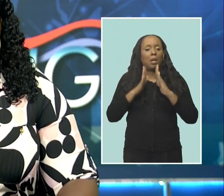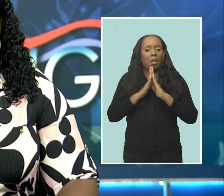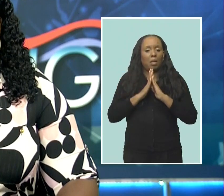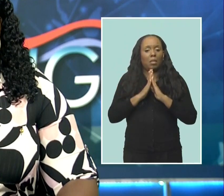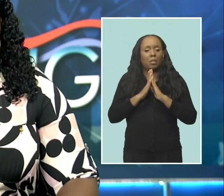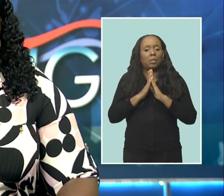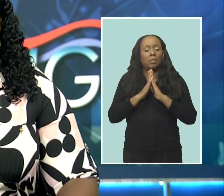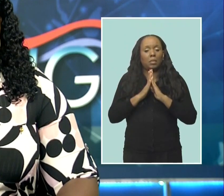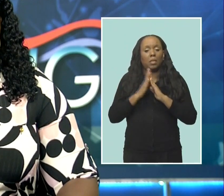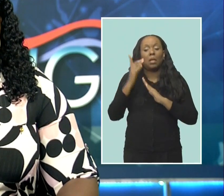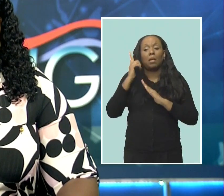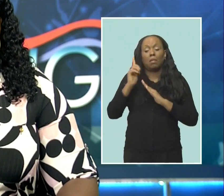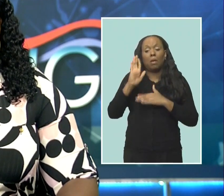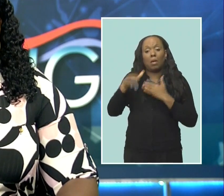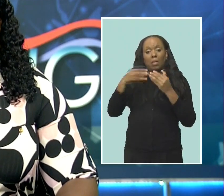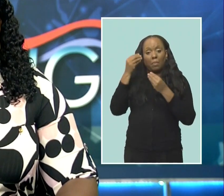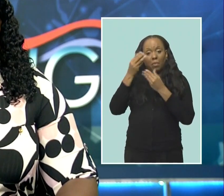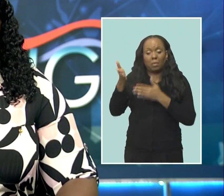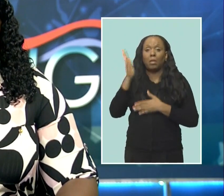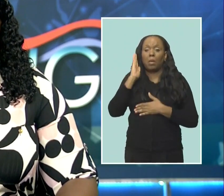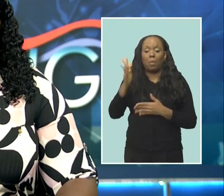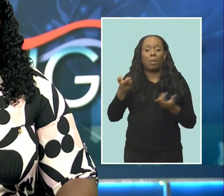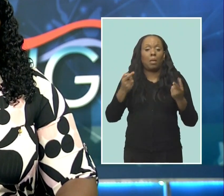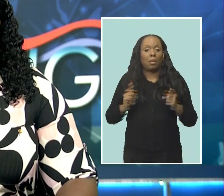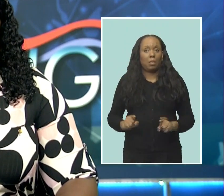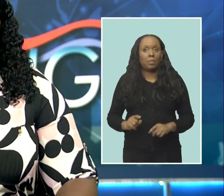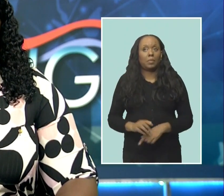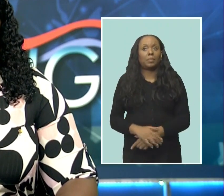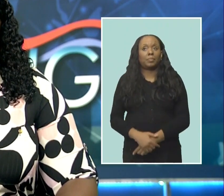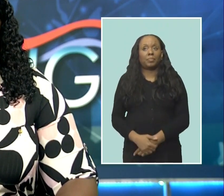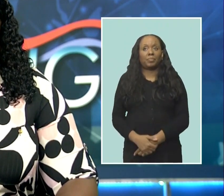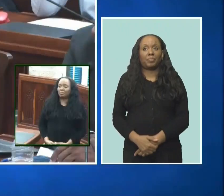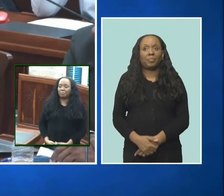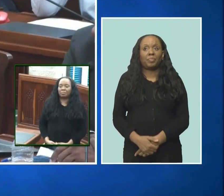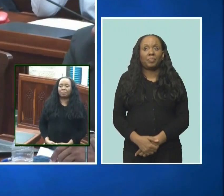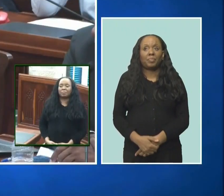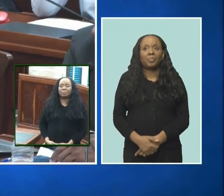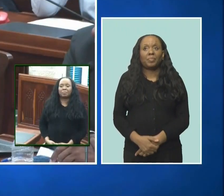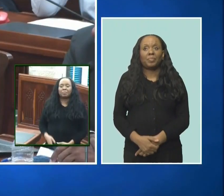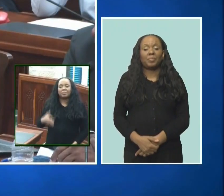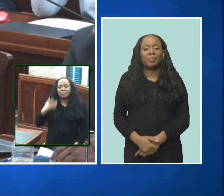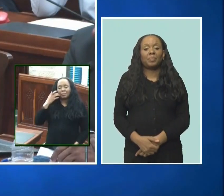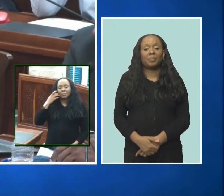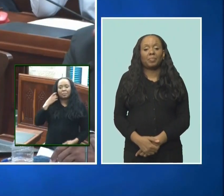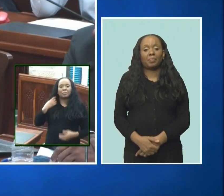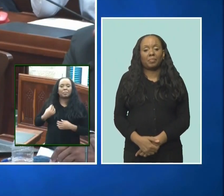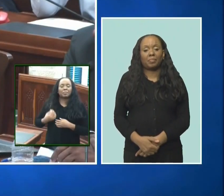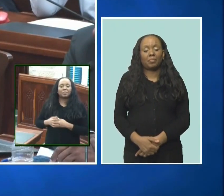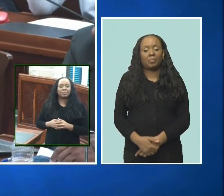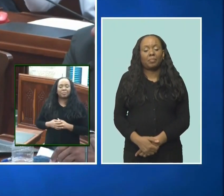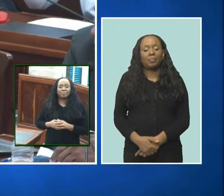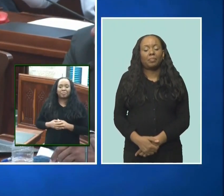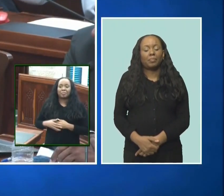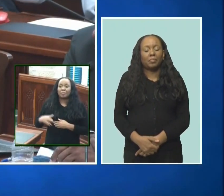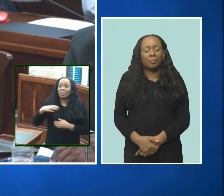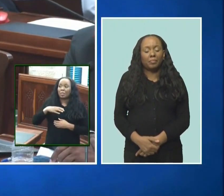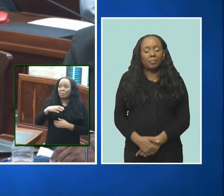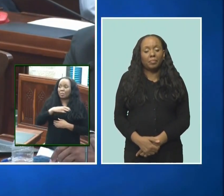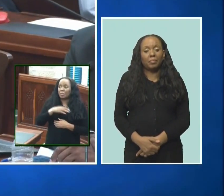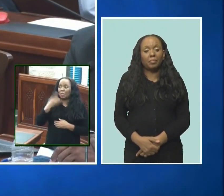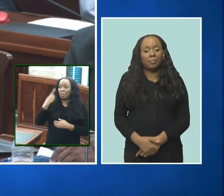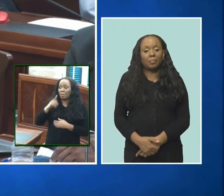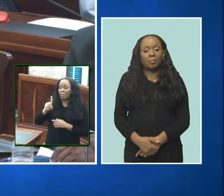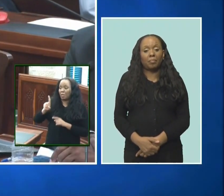requested the inquiry and it will happen. The Commission of Inquiry will be carried